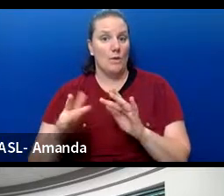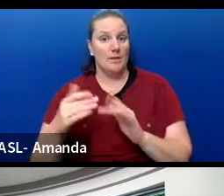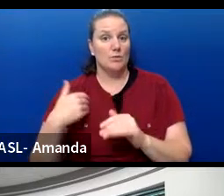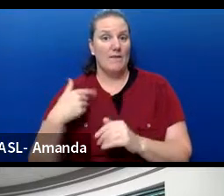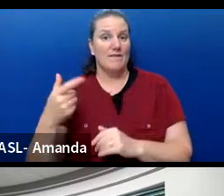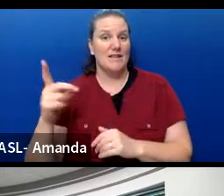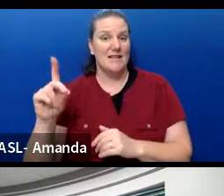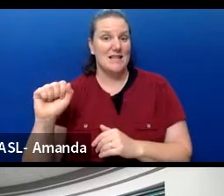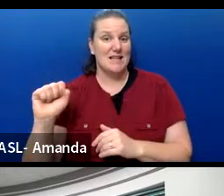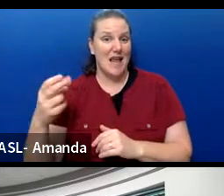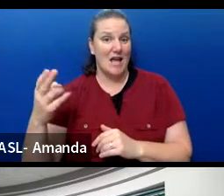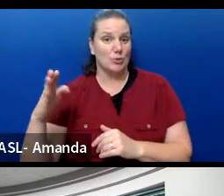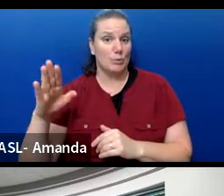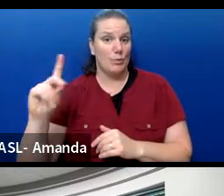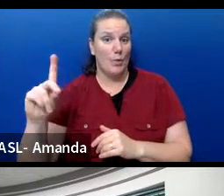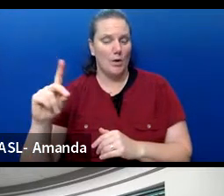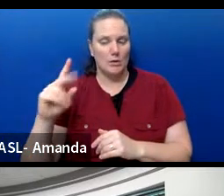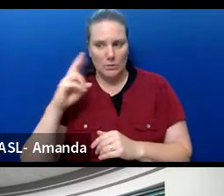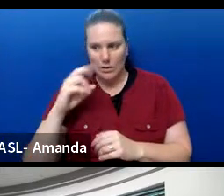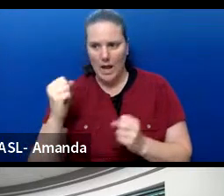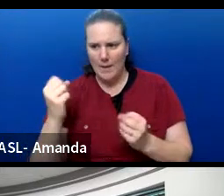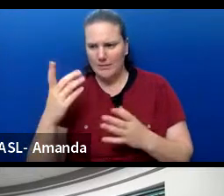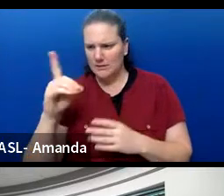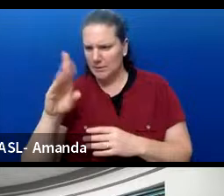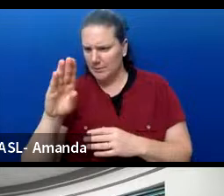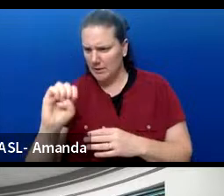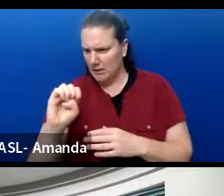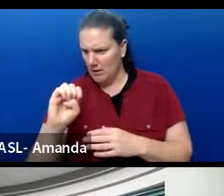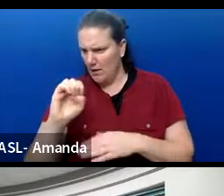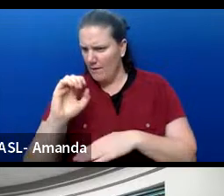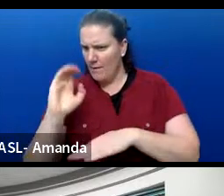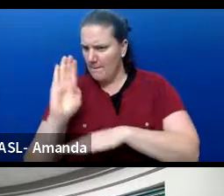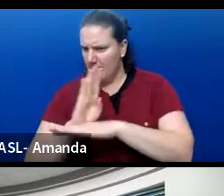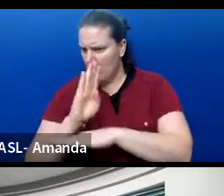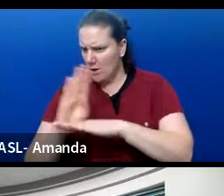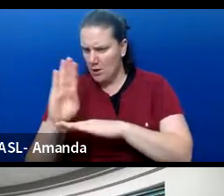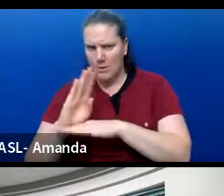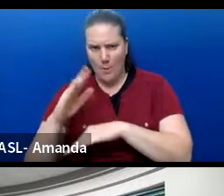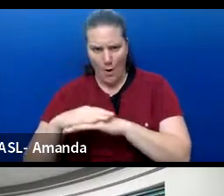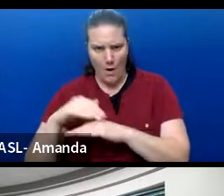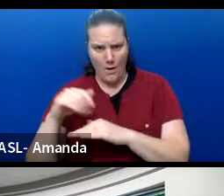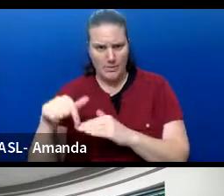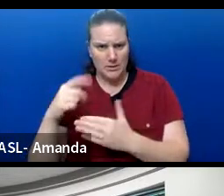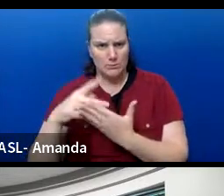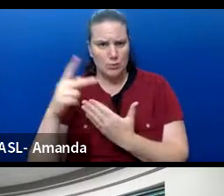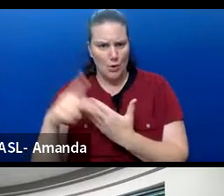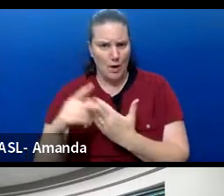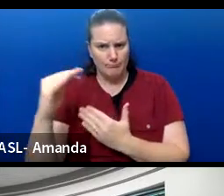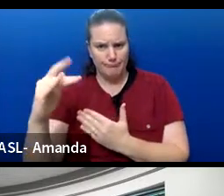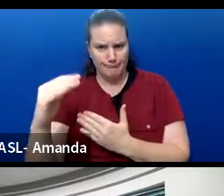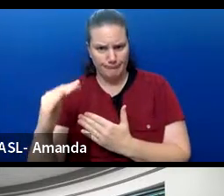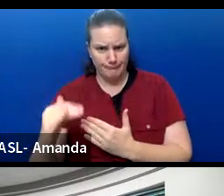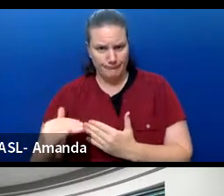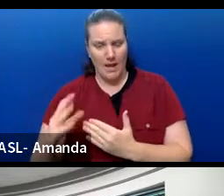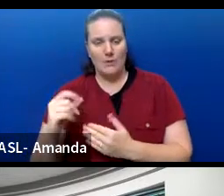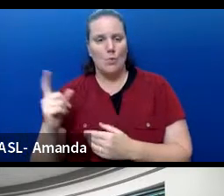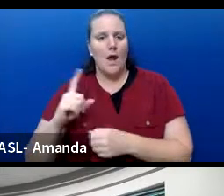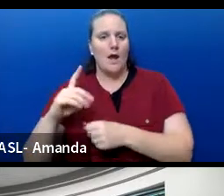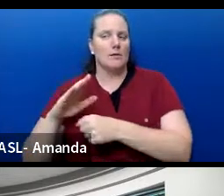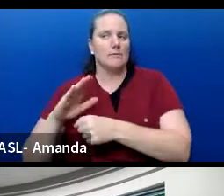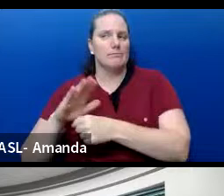could look at the number of DBE firms that are currently on the program and the demographic makeup of